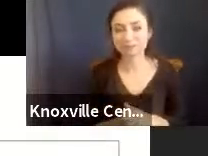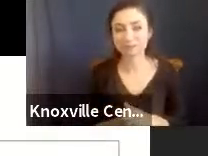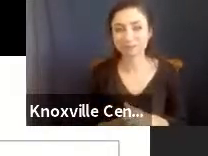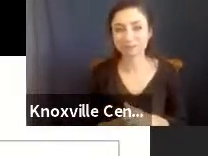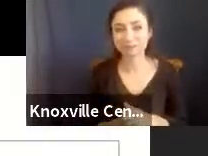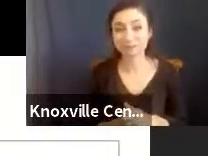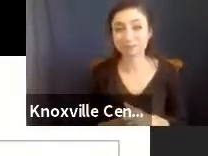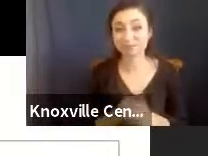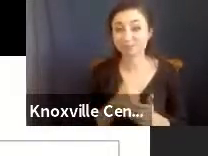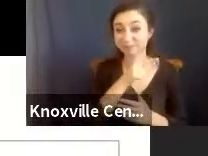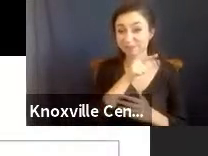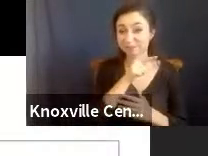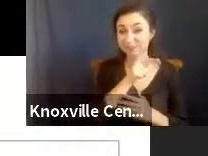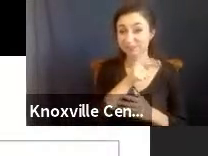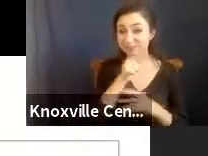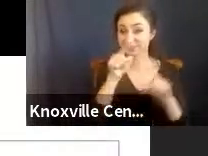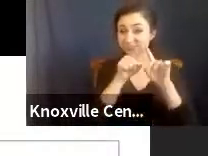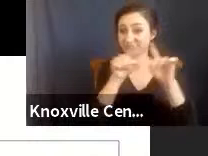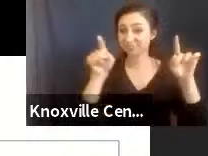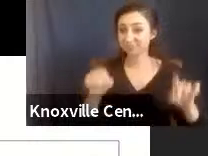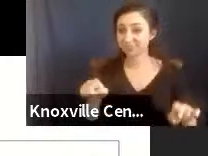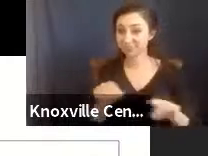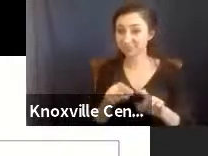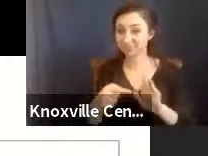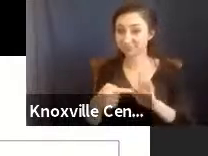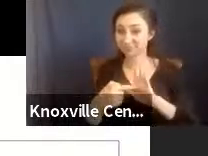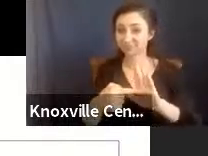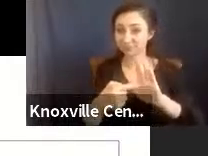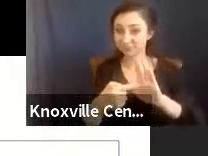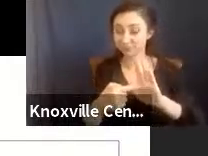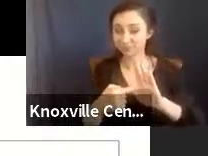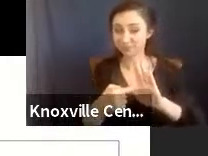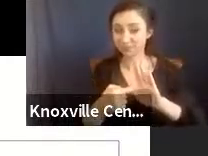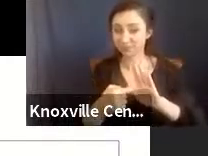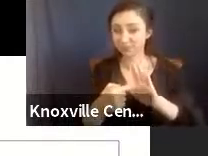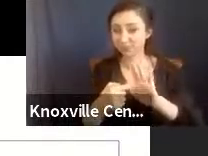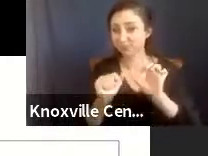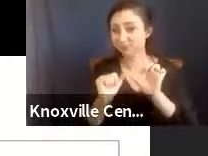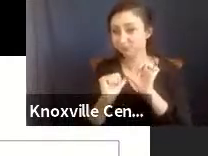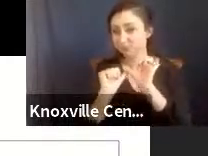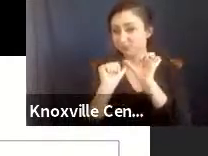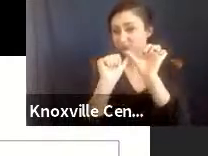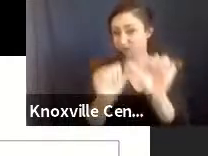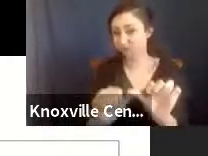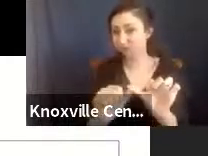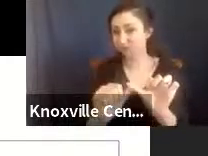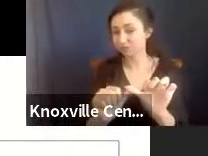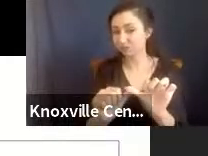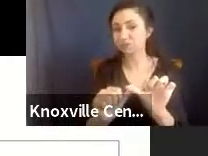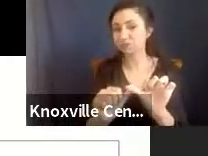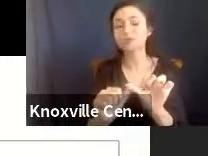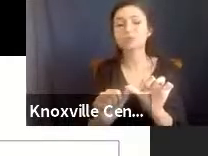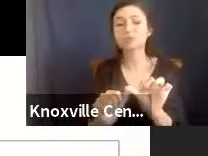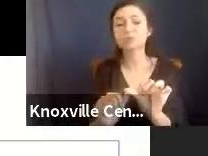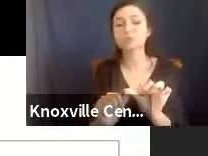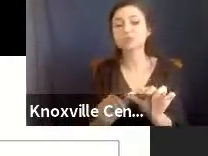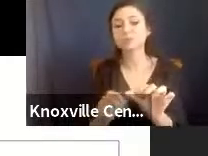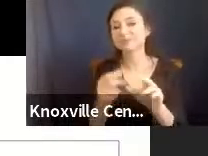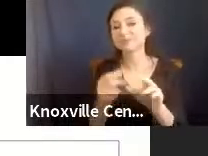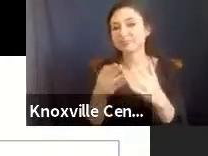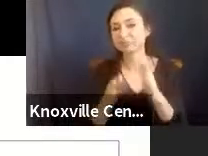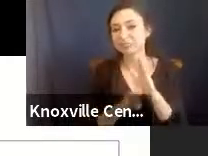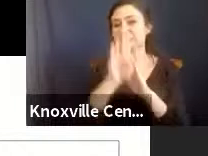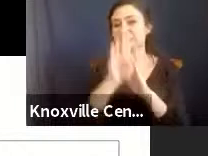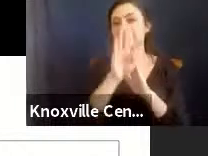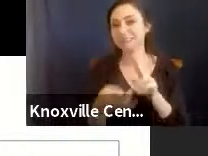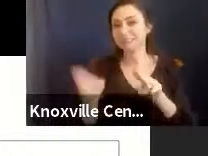So what this shows is that, and it's all consistent, is that we've accelerated again. So if you